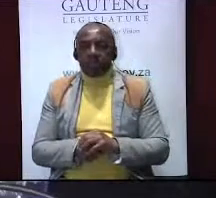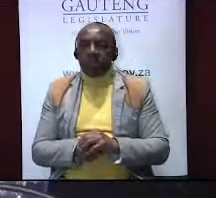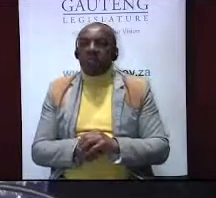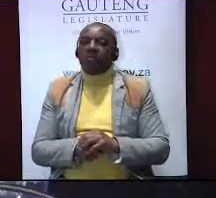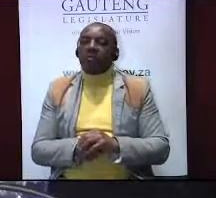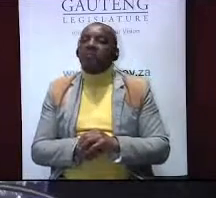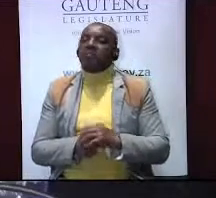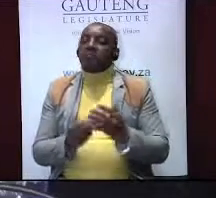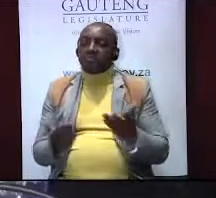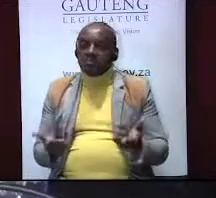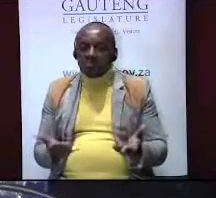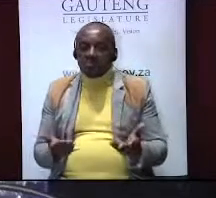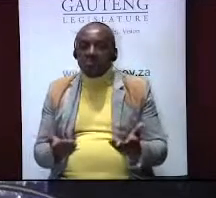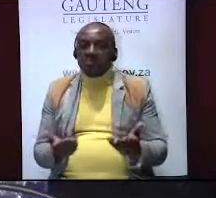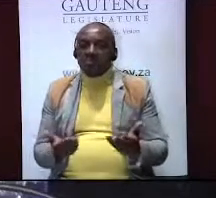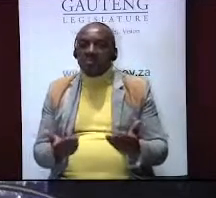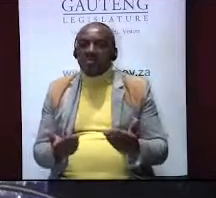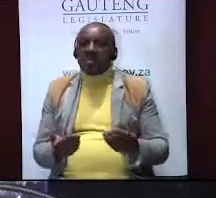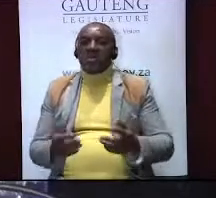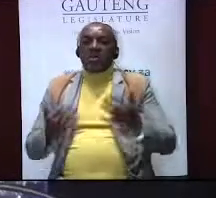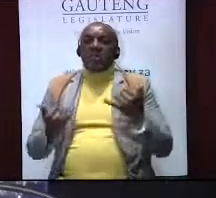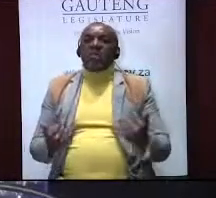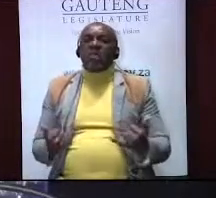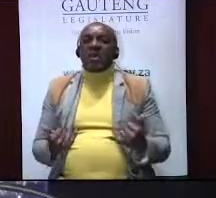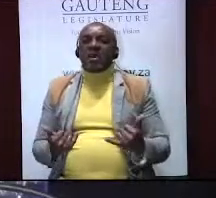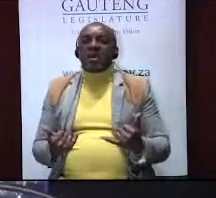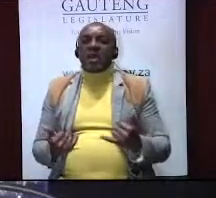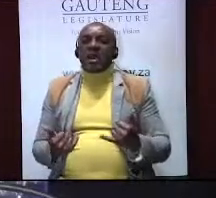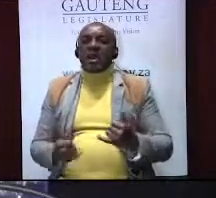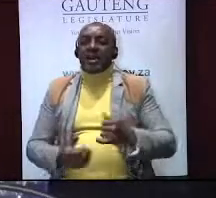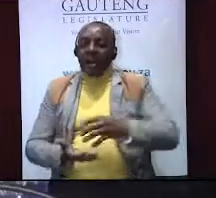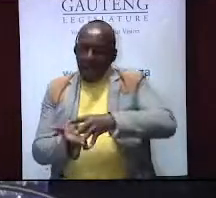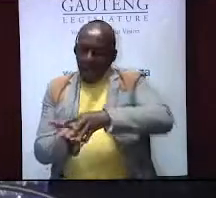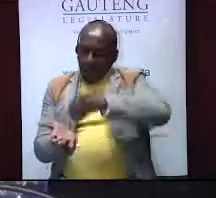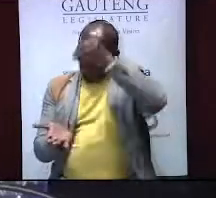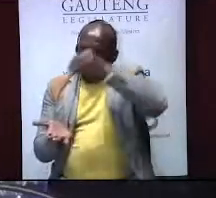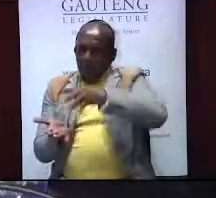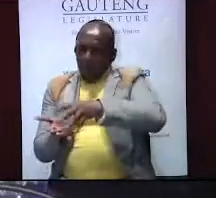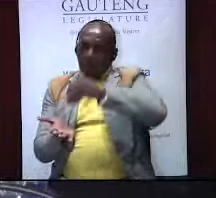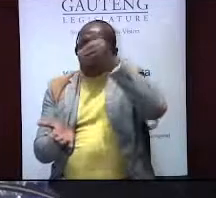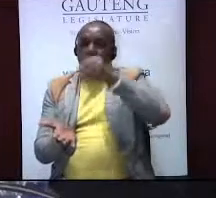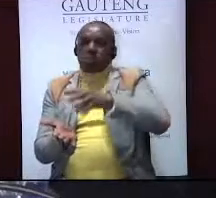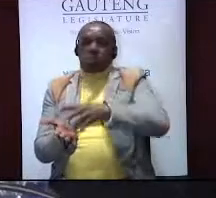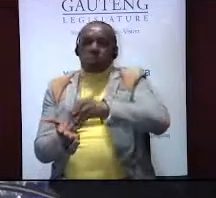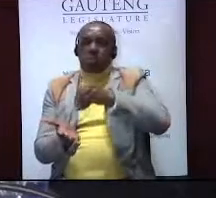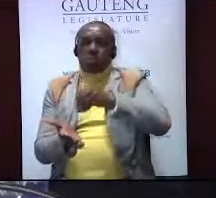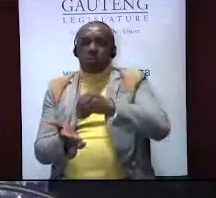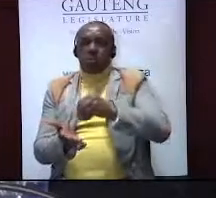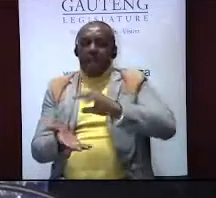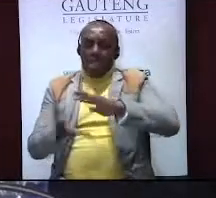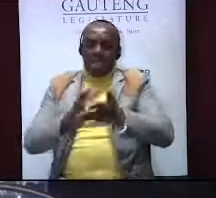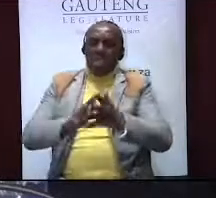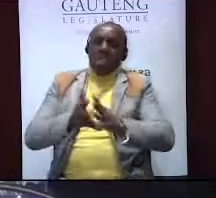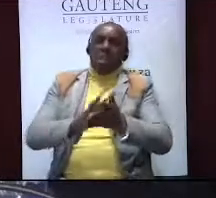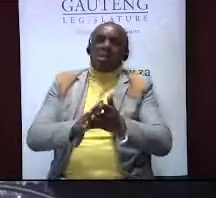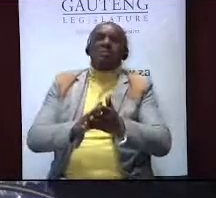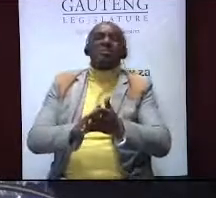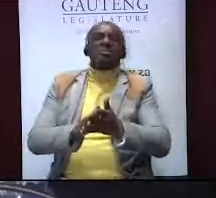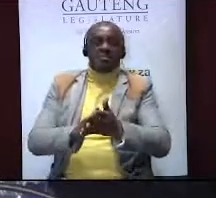Hallelujah. We are breeding psychopaths in our society who end up